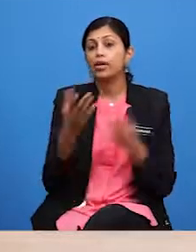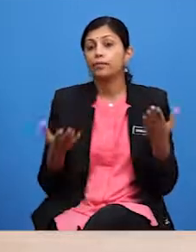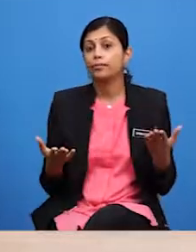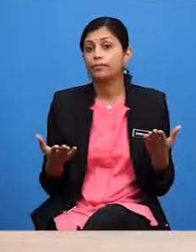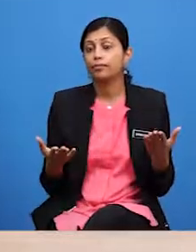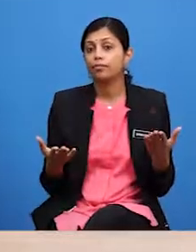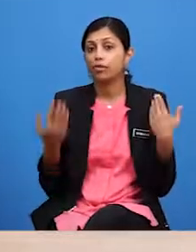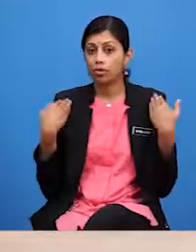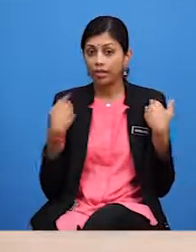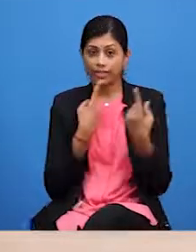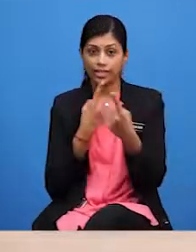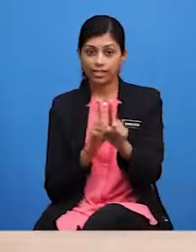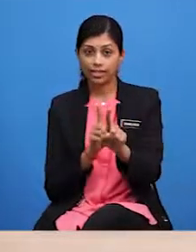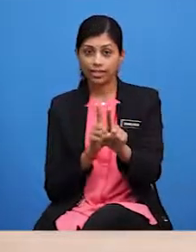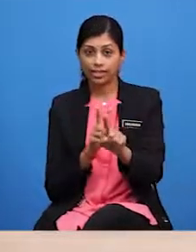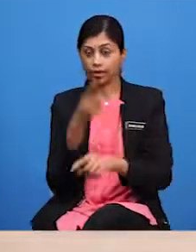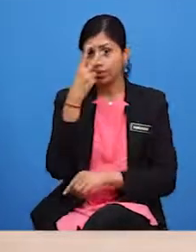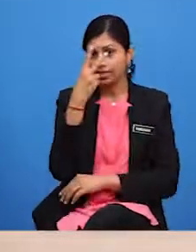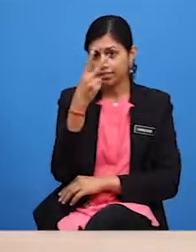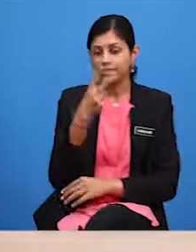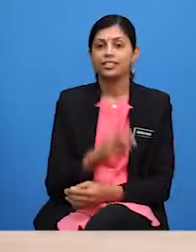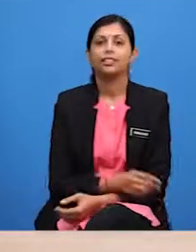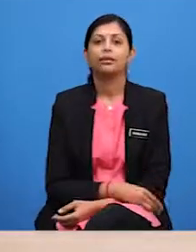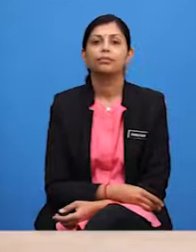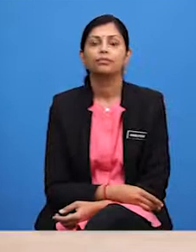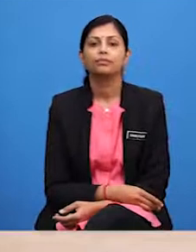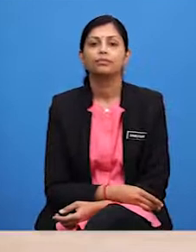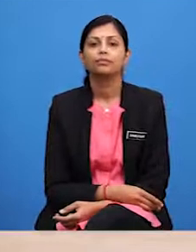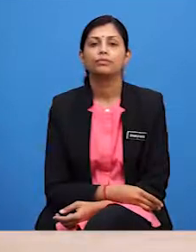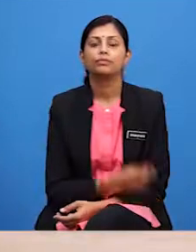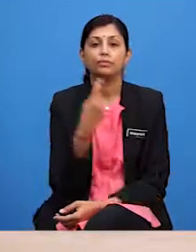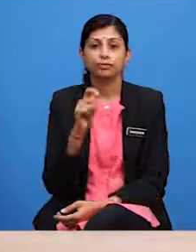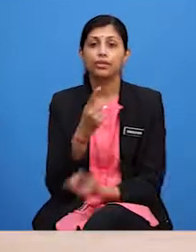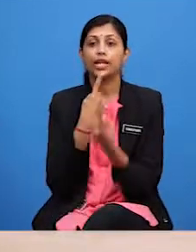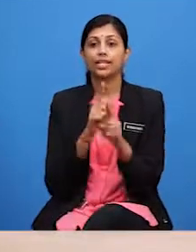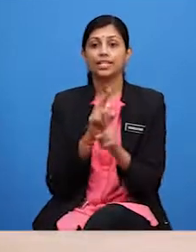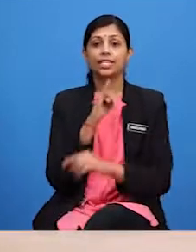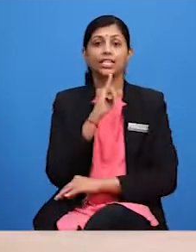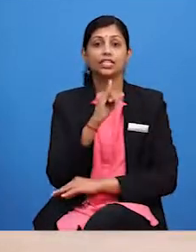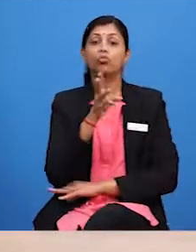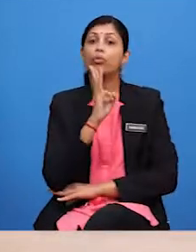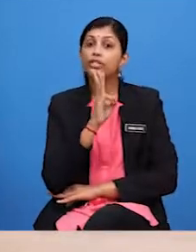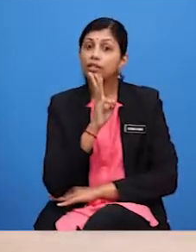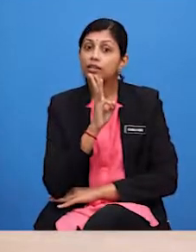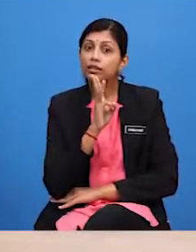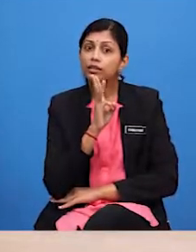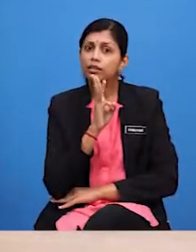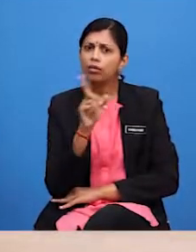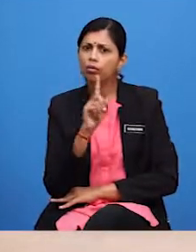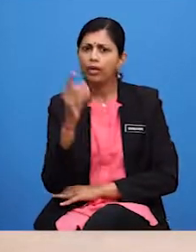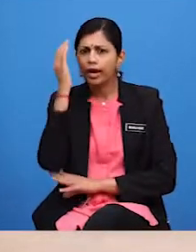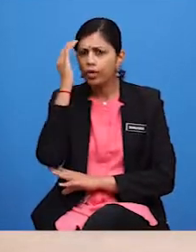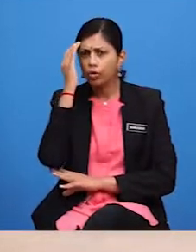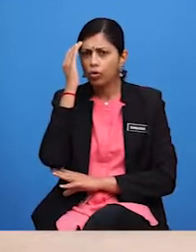Do you have the answer? Let's check. The answer is B. Water. Look at